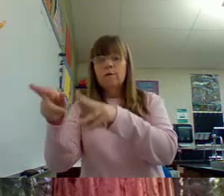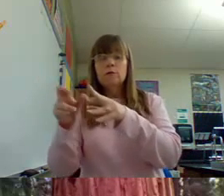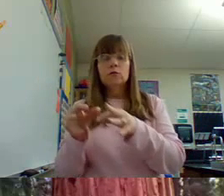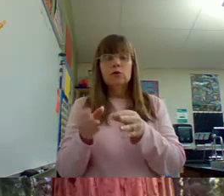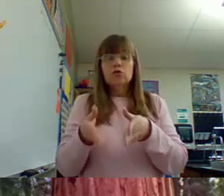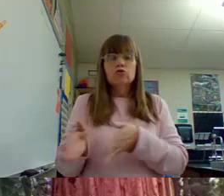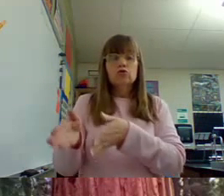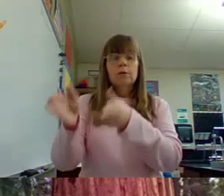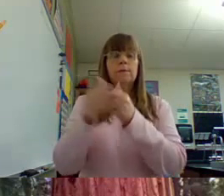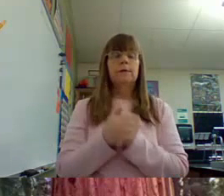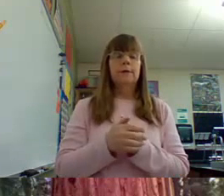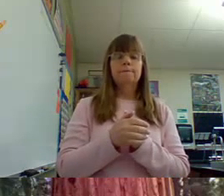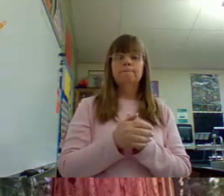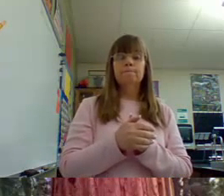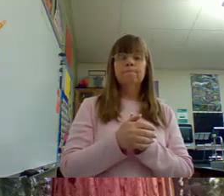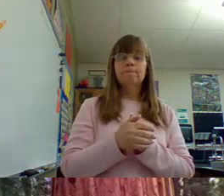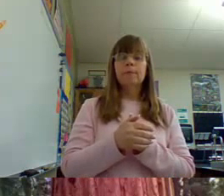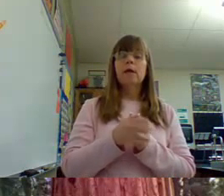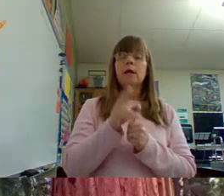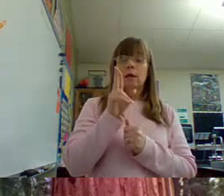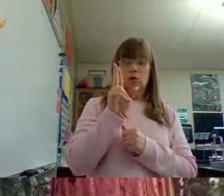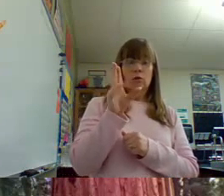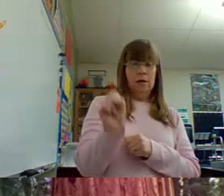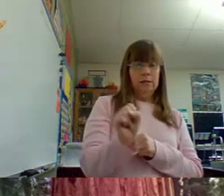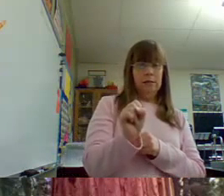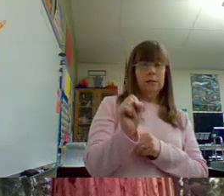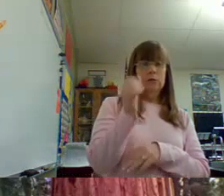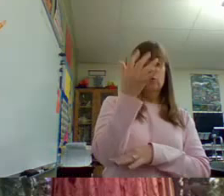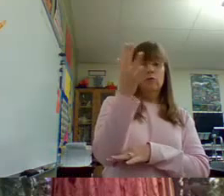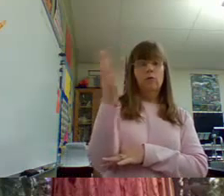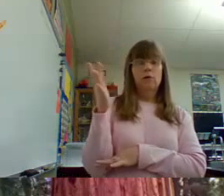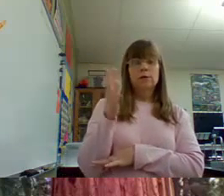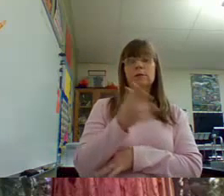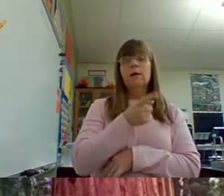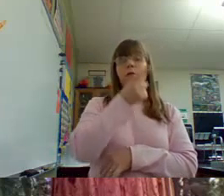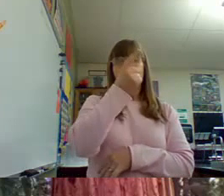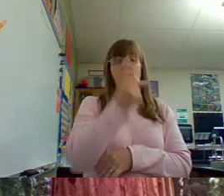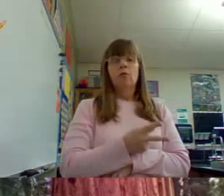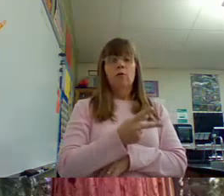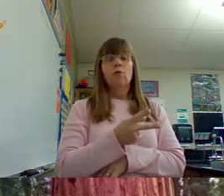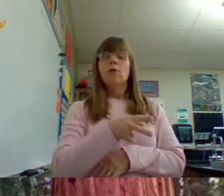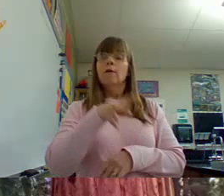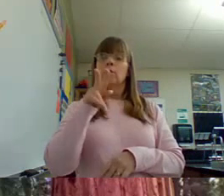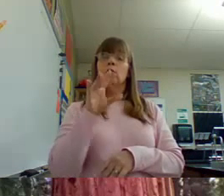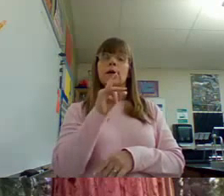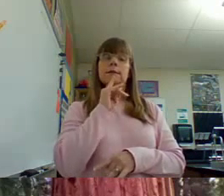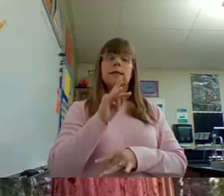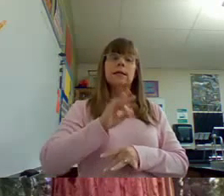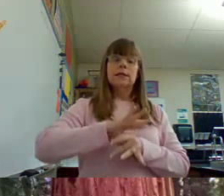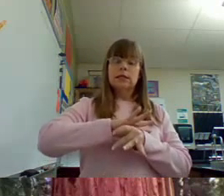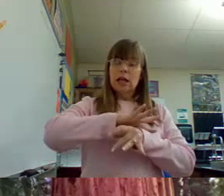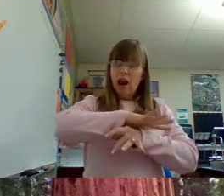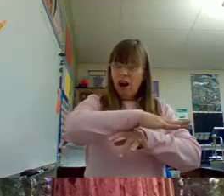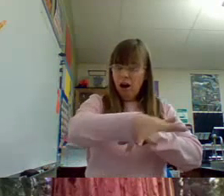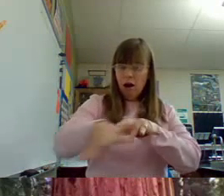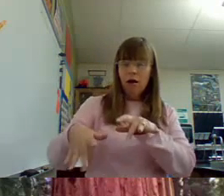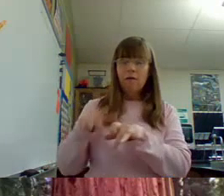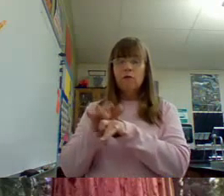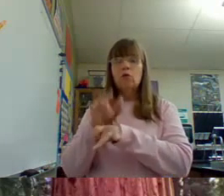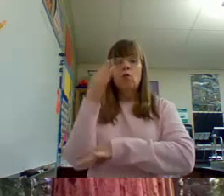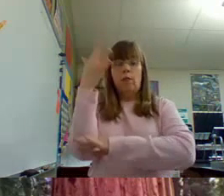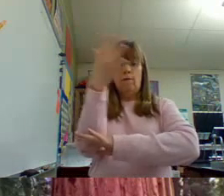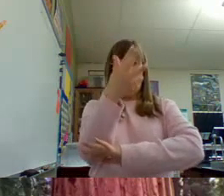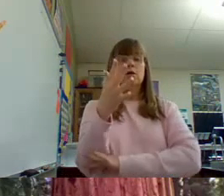U.S. forests, about one-third of U.S. forests, one-third of the U.S. is covered with forests, so that's a pretty good